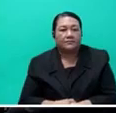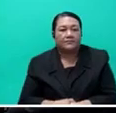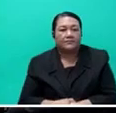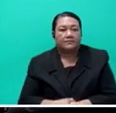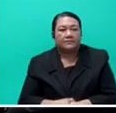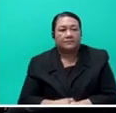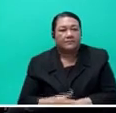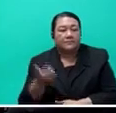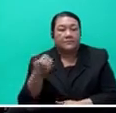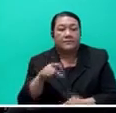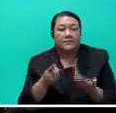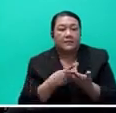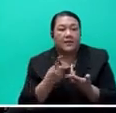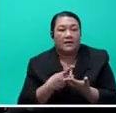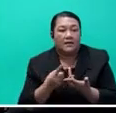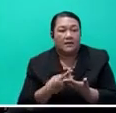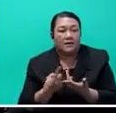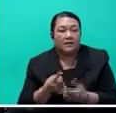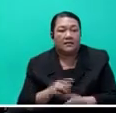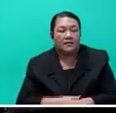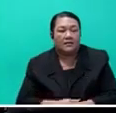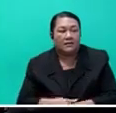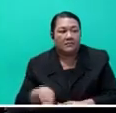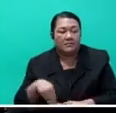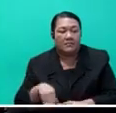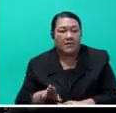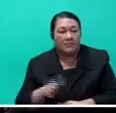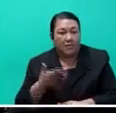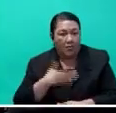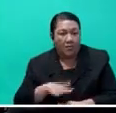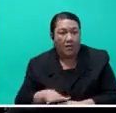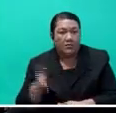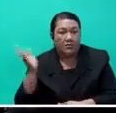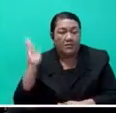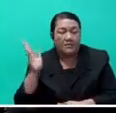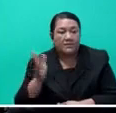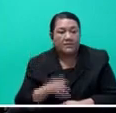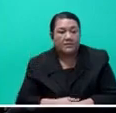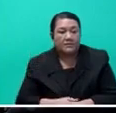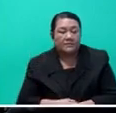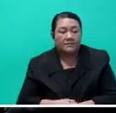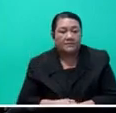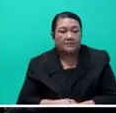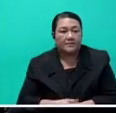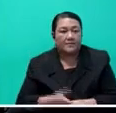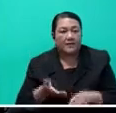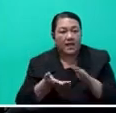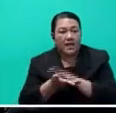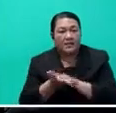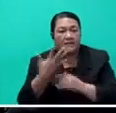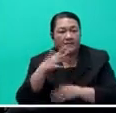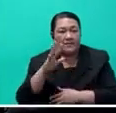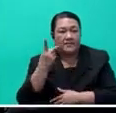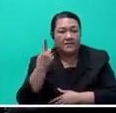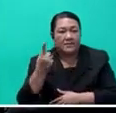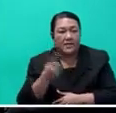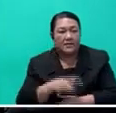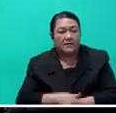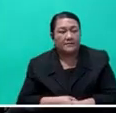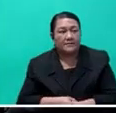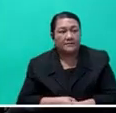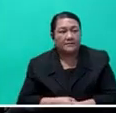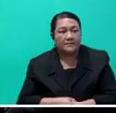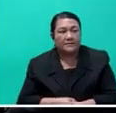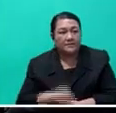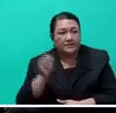Any other member would like to take the floor? Yes, sir. On the 51? Yes, sir.